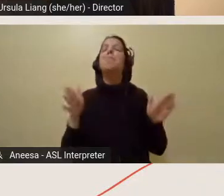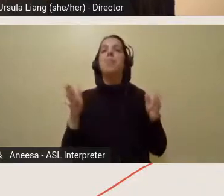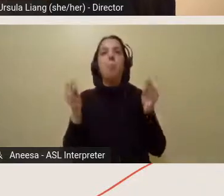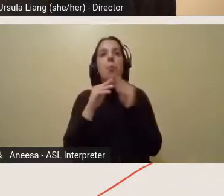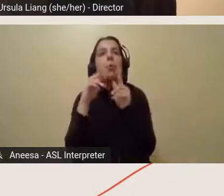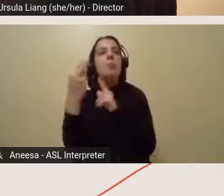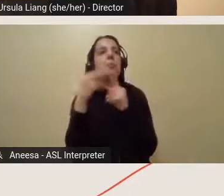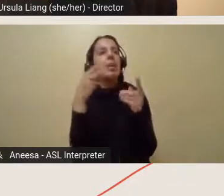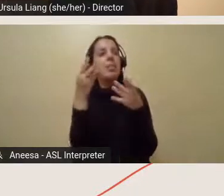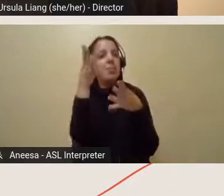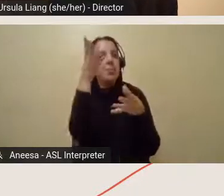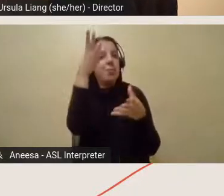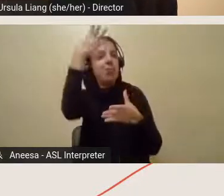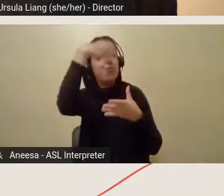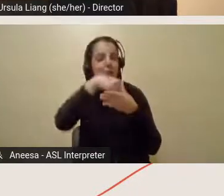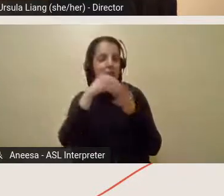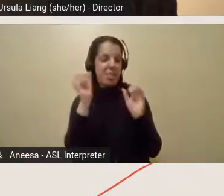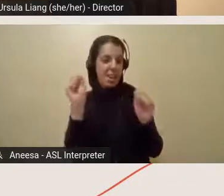And, you know,